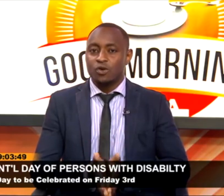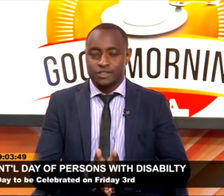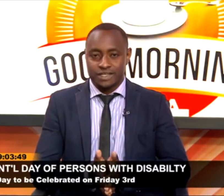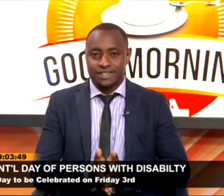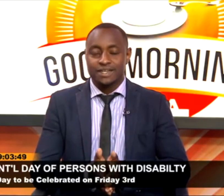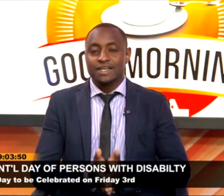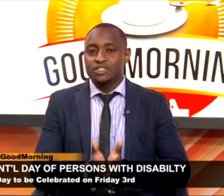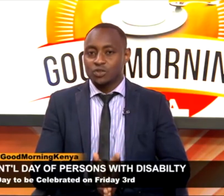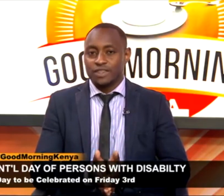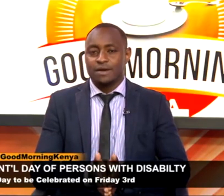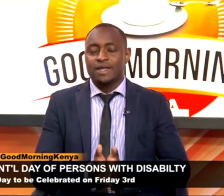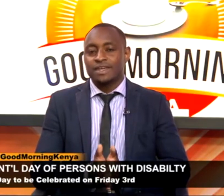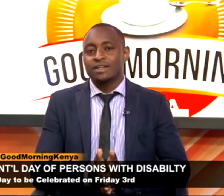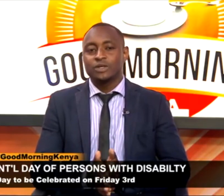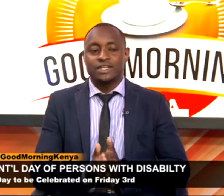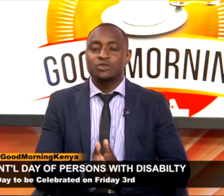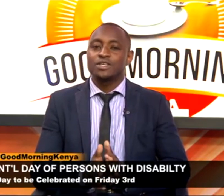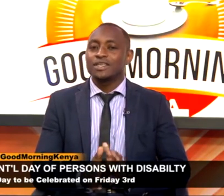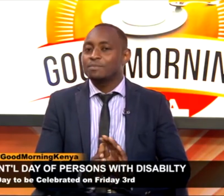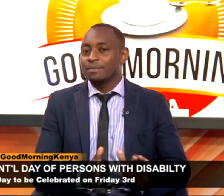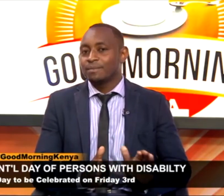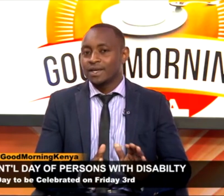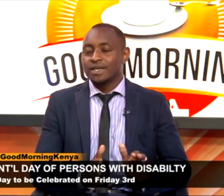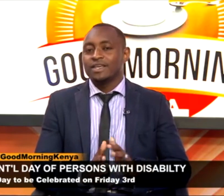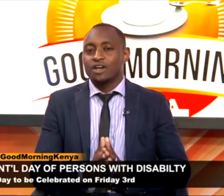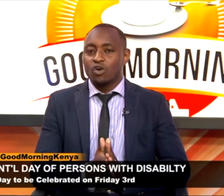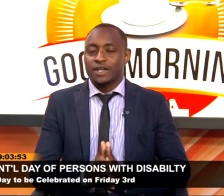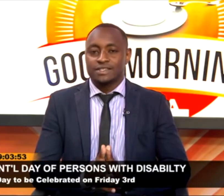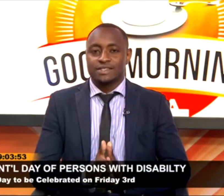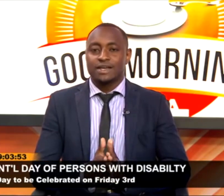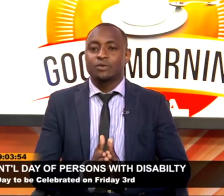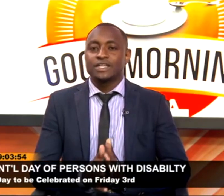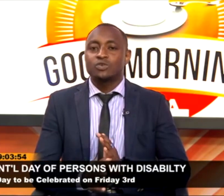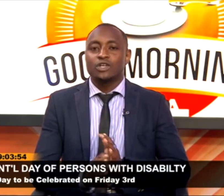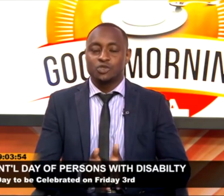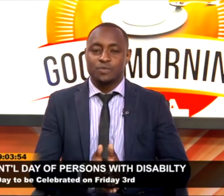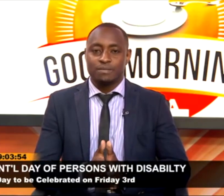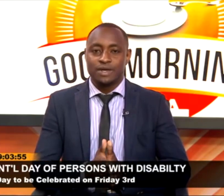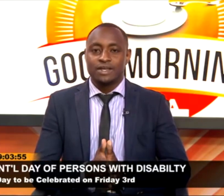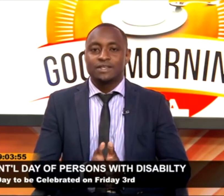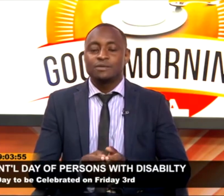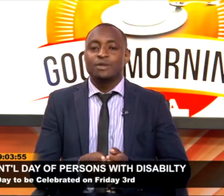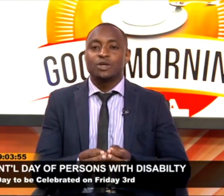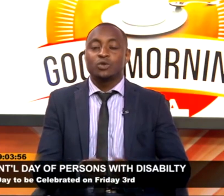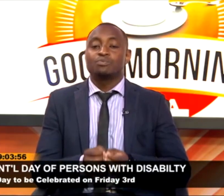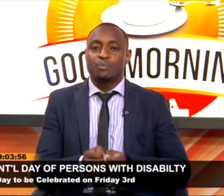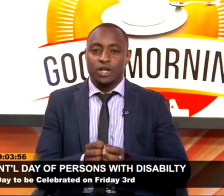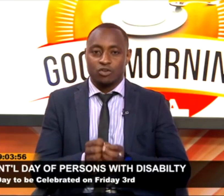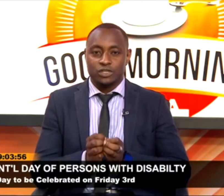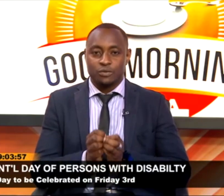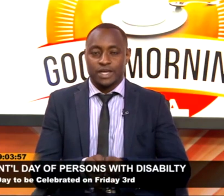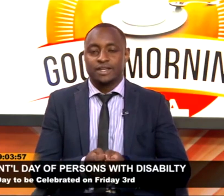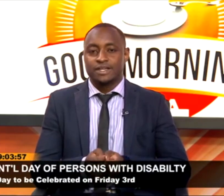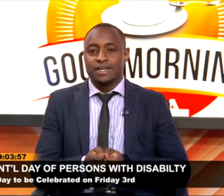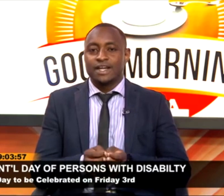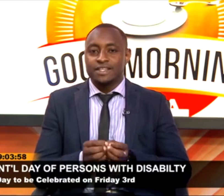consent, to give consent, is not there, but then we tend to keep them in the corners, we tend to assume them simply because people